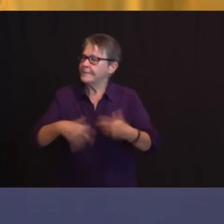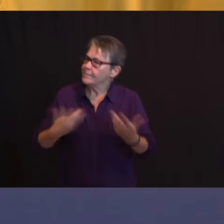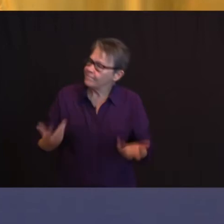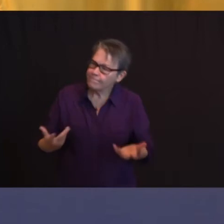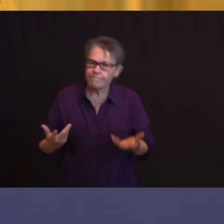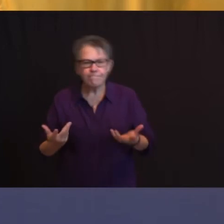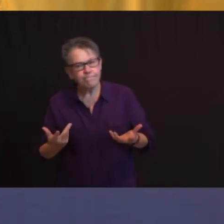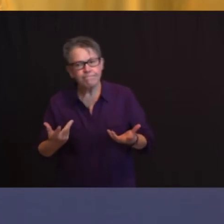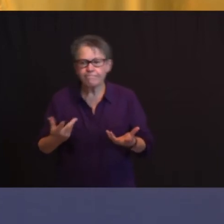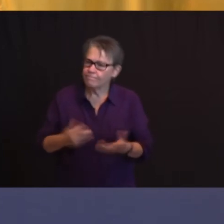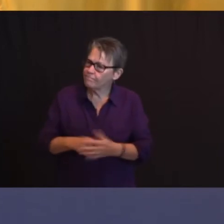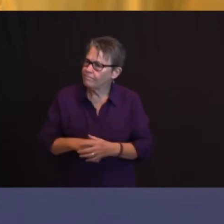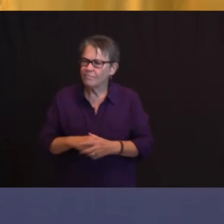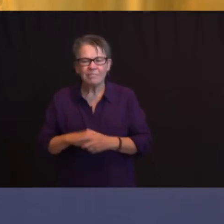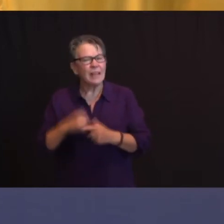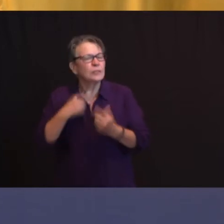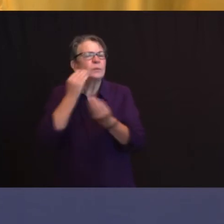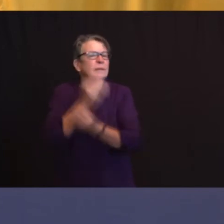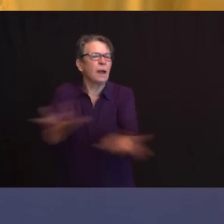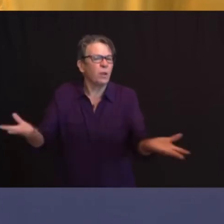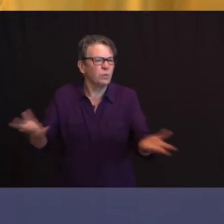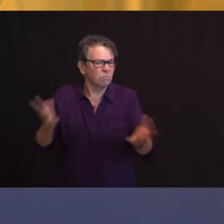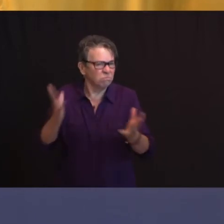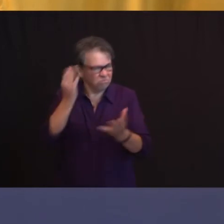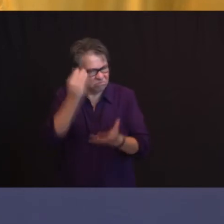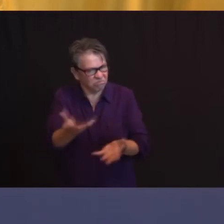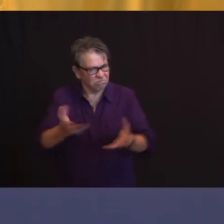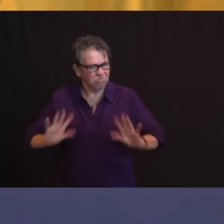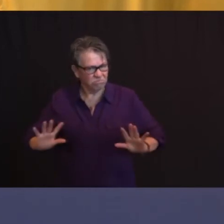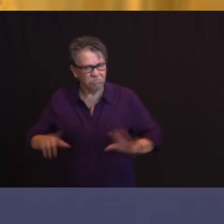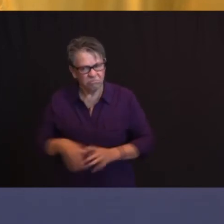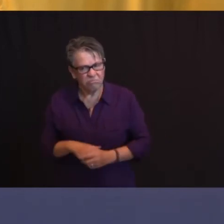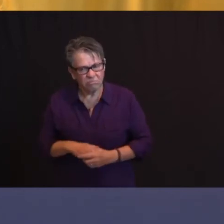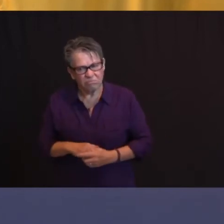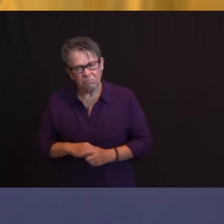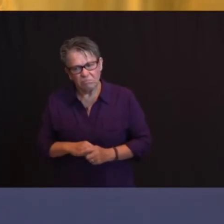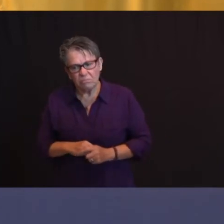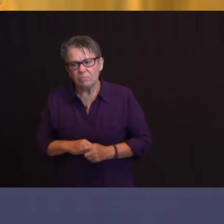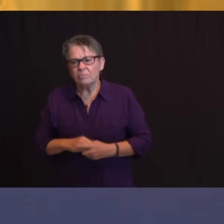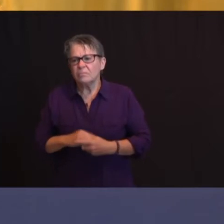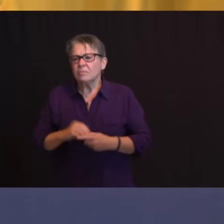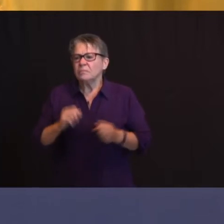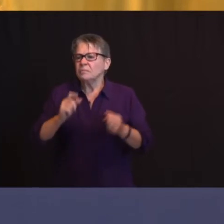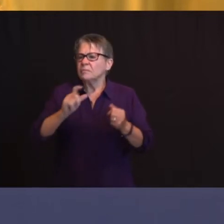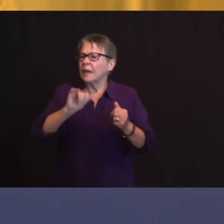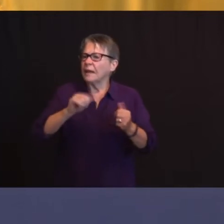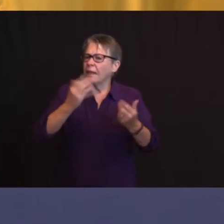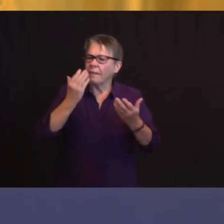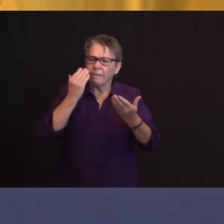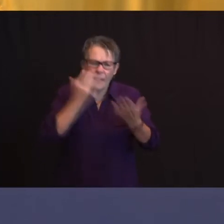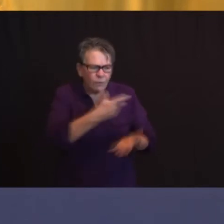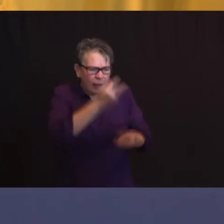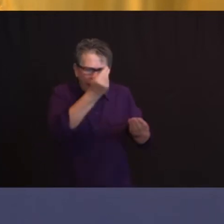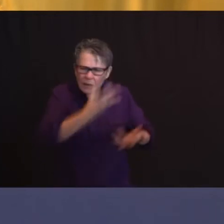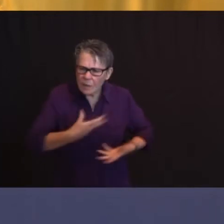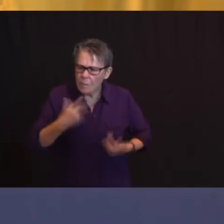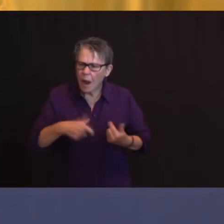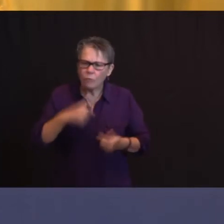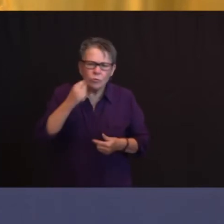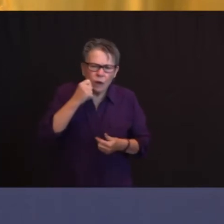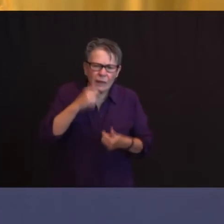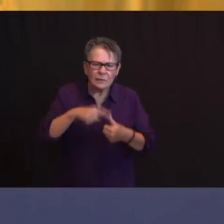reminding us of the racial disparities that this virus, whether it's the syndrome in kids or the fatalities or those